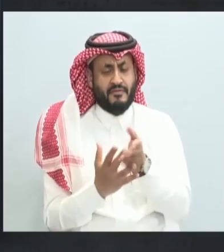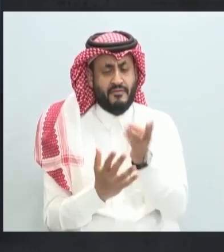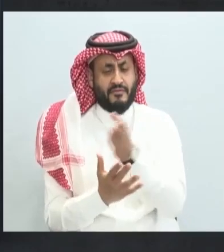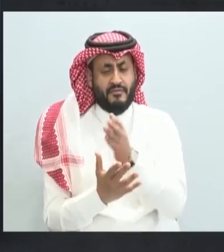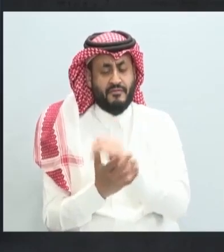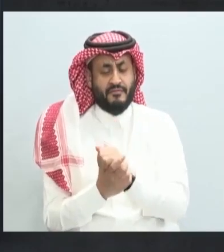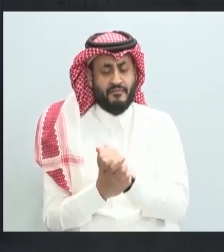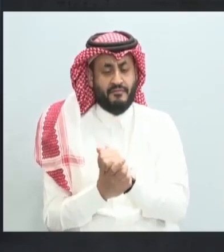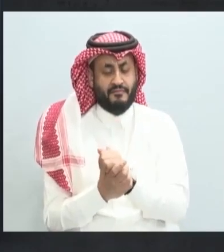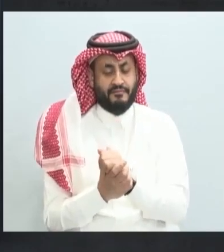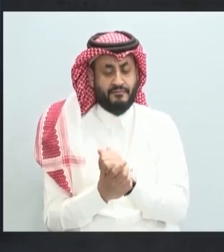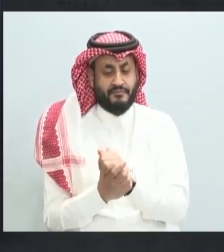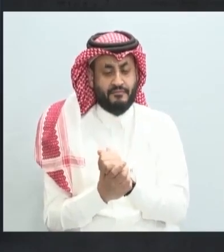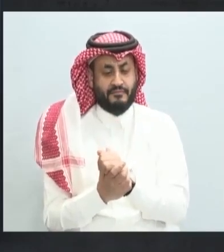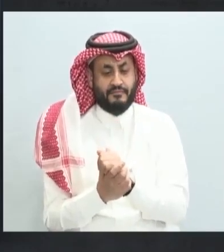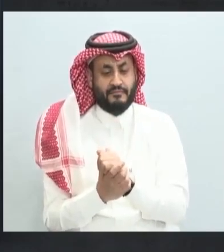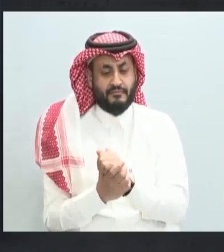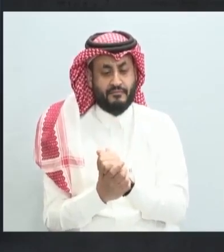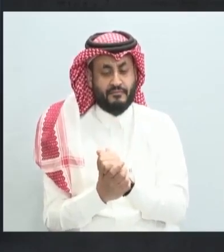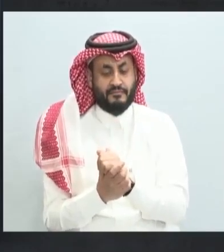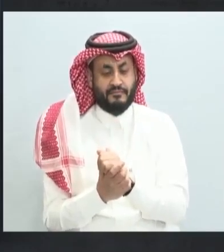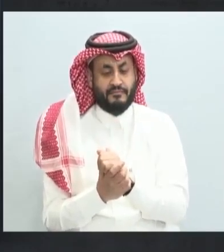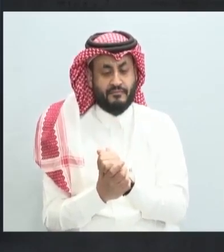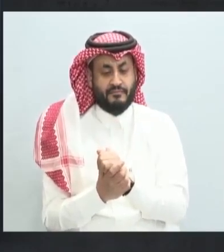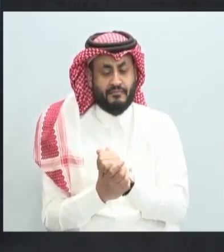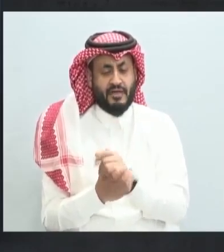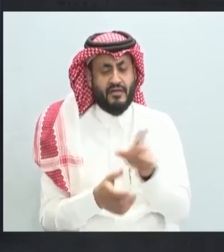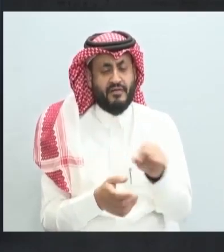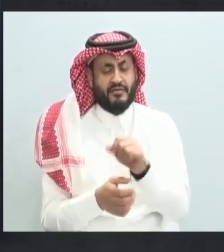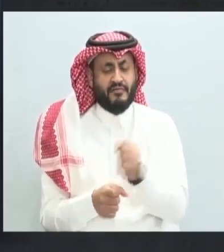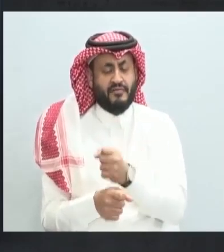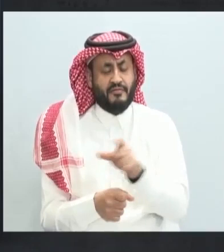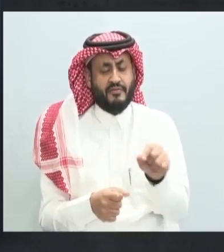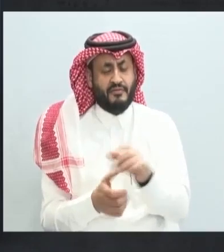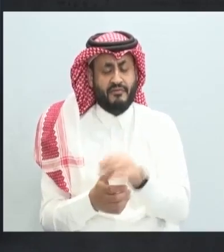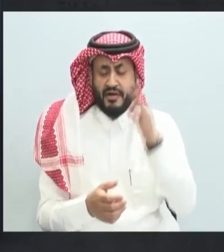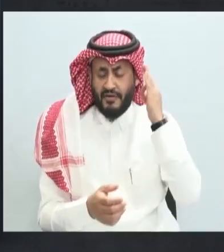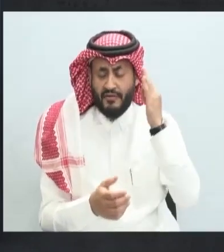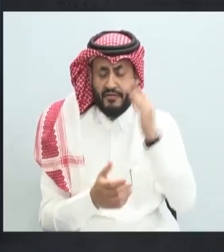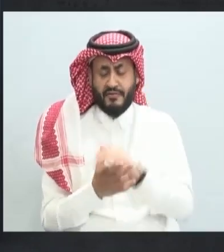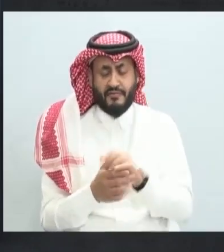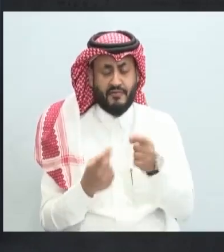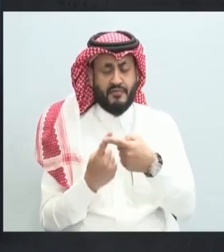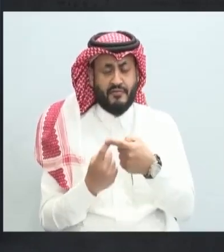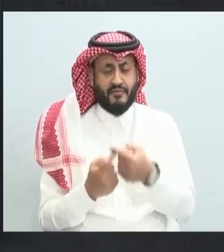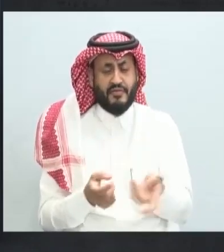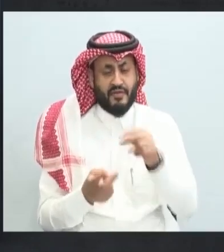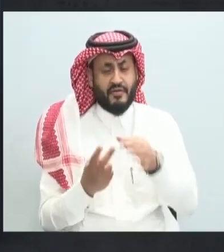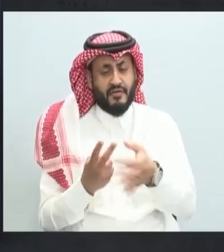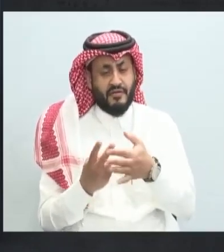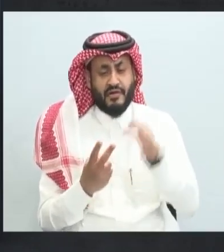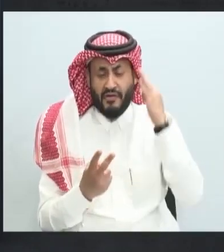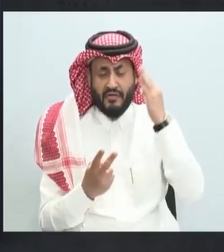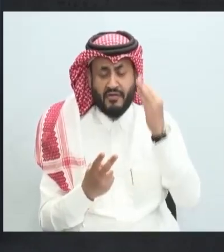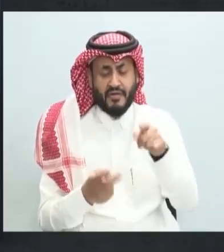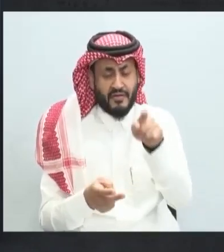this story. And as we did with the first part, here we need to listen for the first time. For the